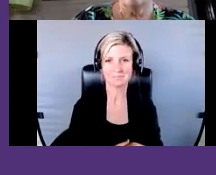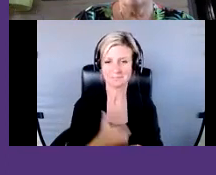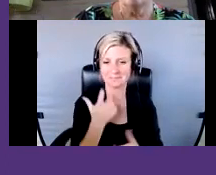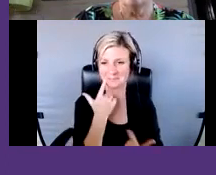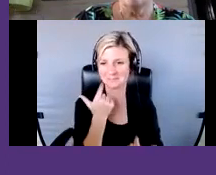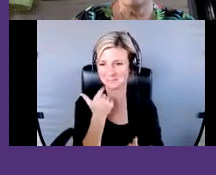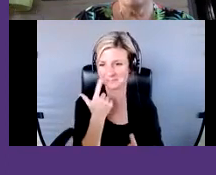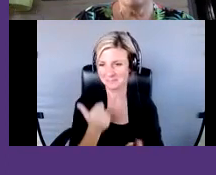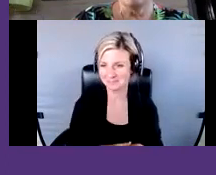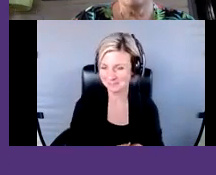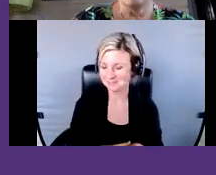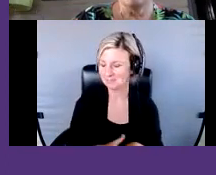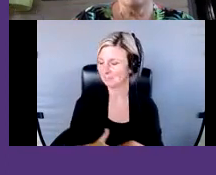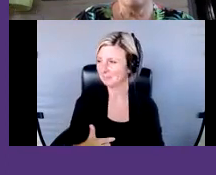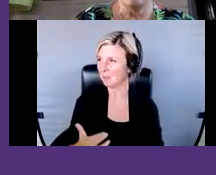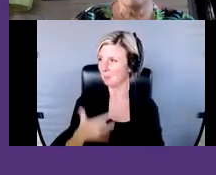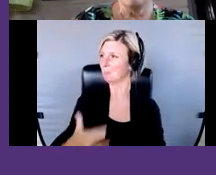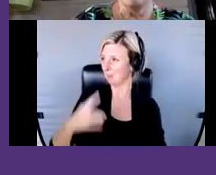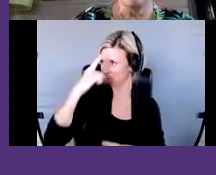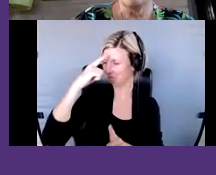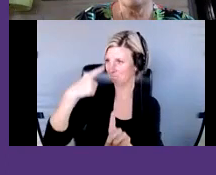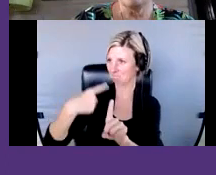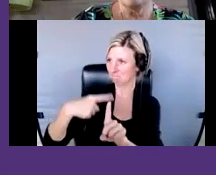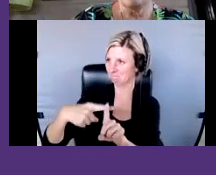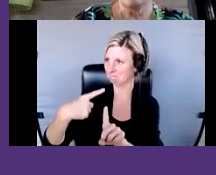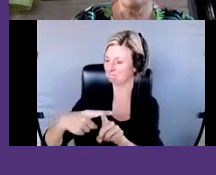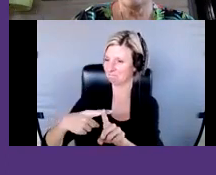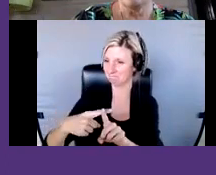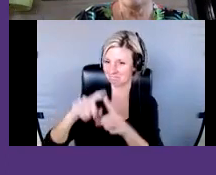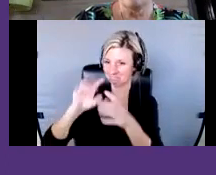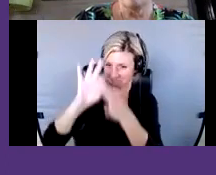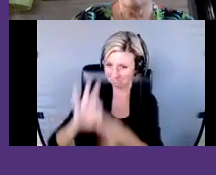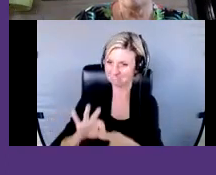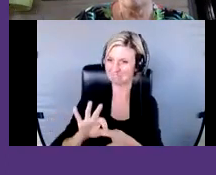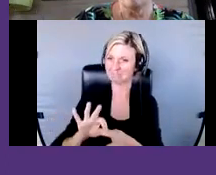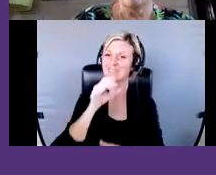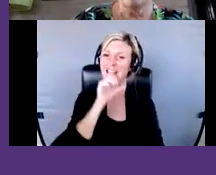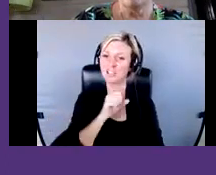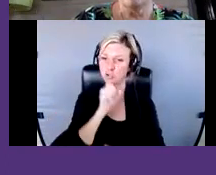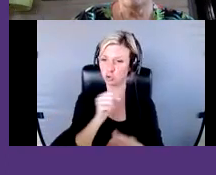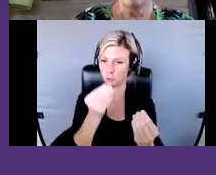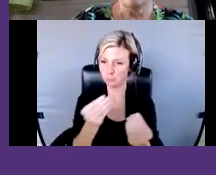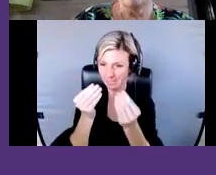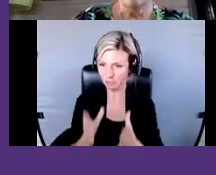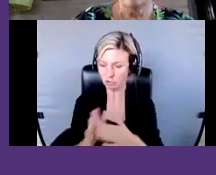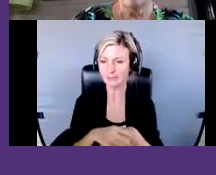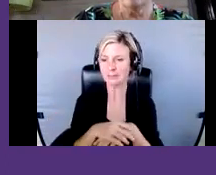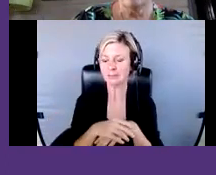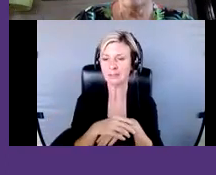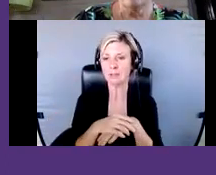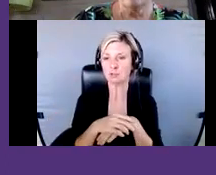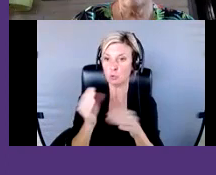very optimistic when it comes to family mediation, to elder mediation. There's sets of skills and tools that mediators can use. And one of